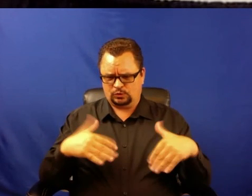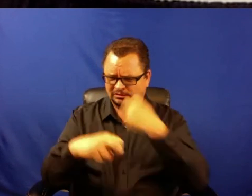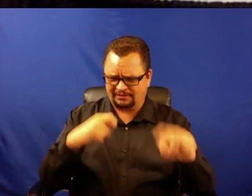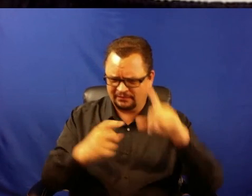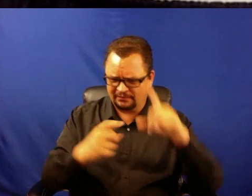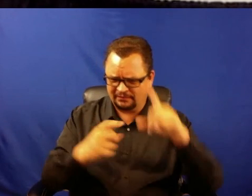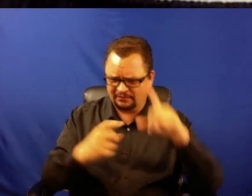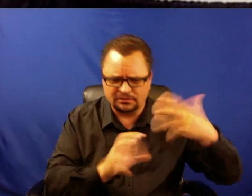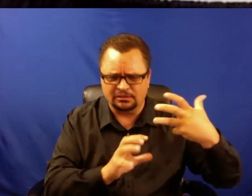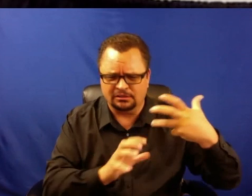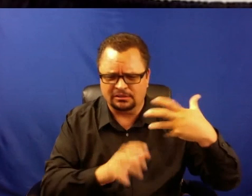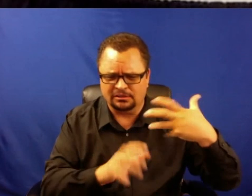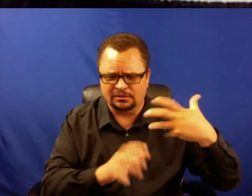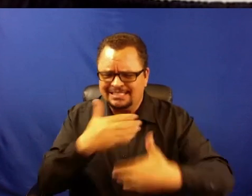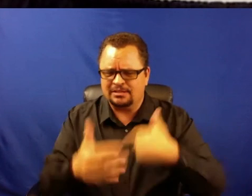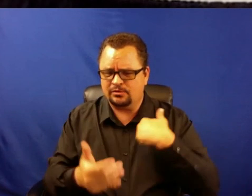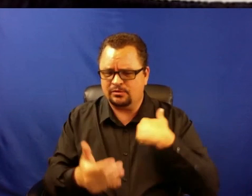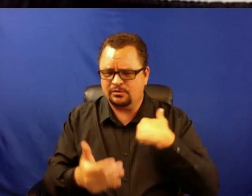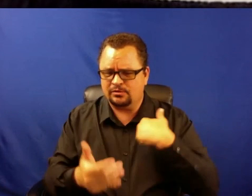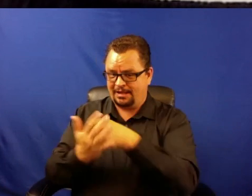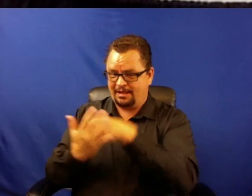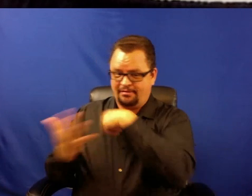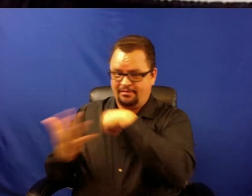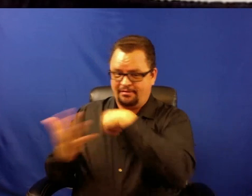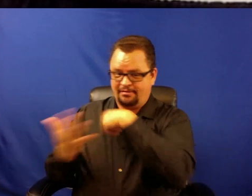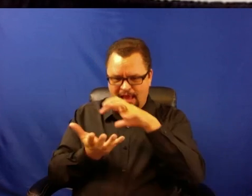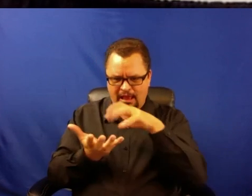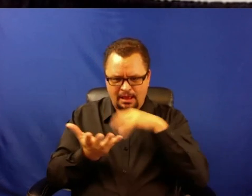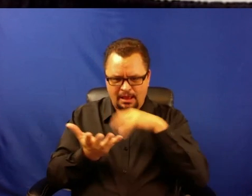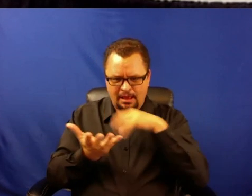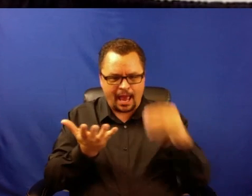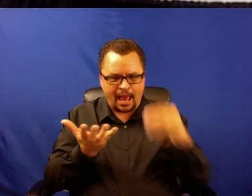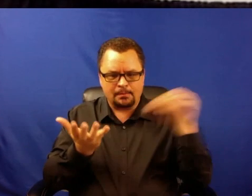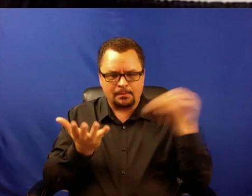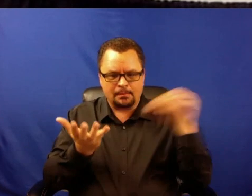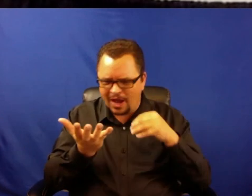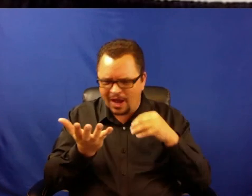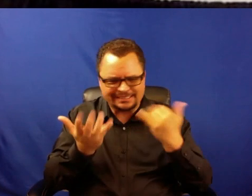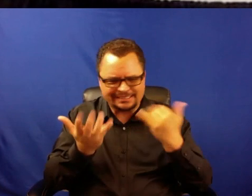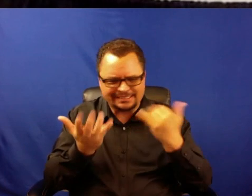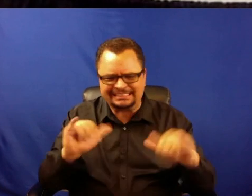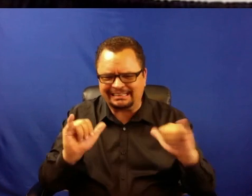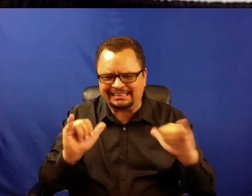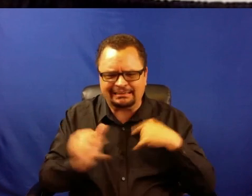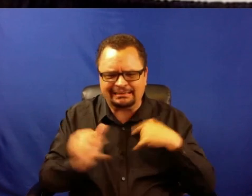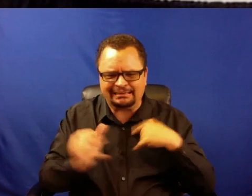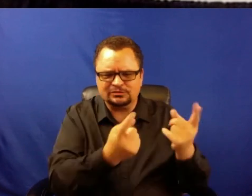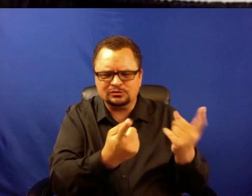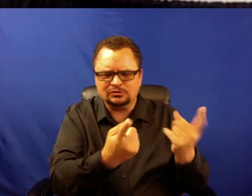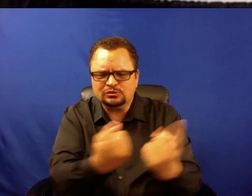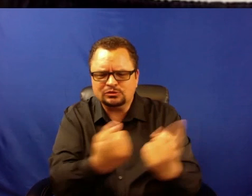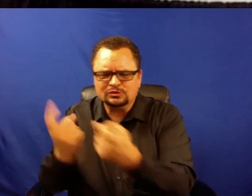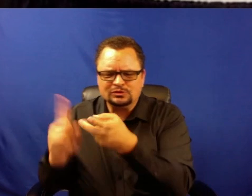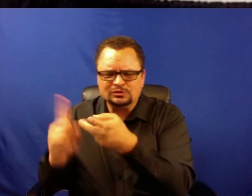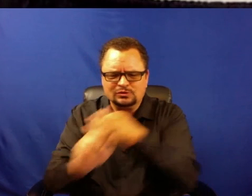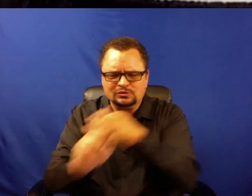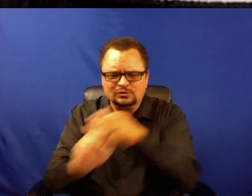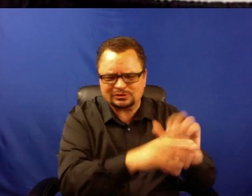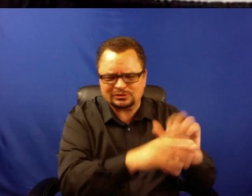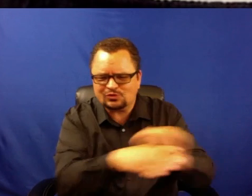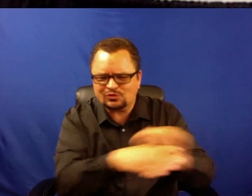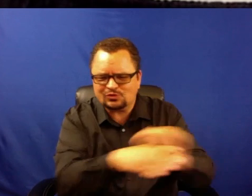to recruit and maintain and train to ramp up, but compete, at the salaries